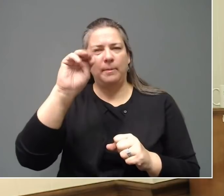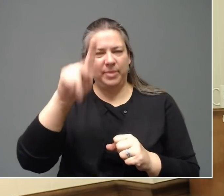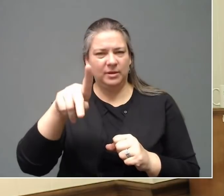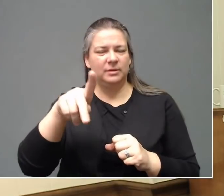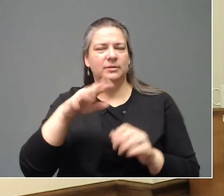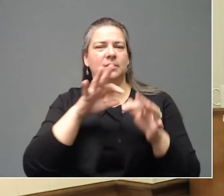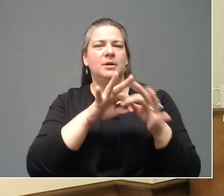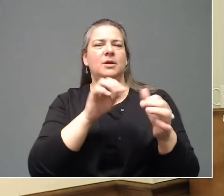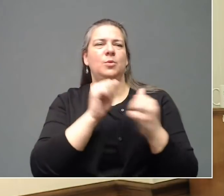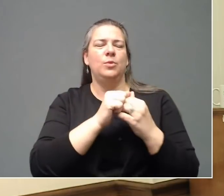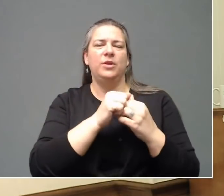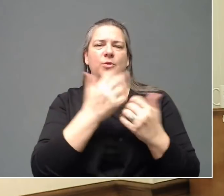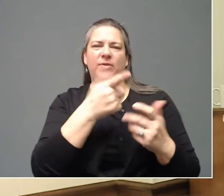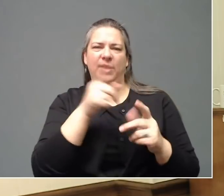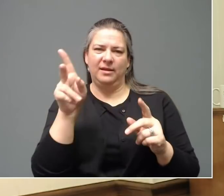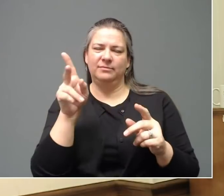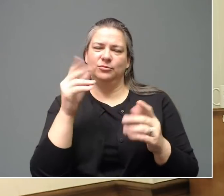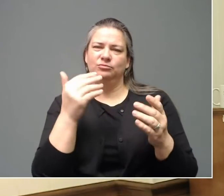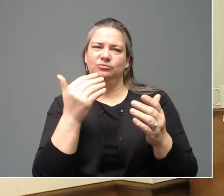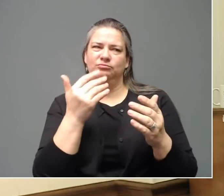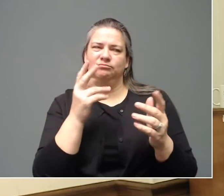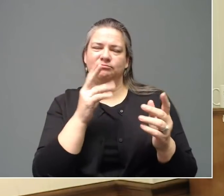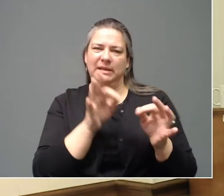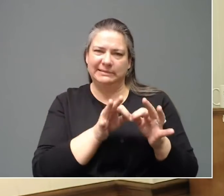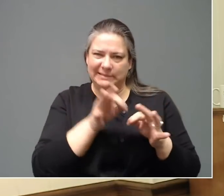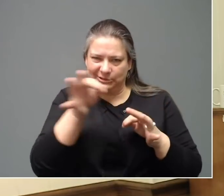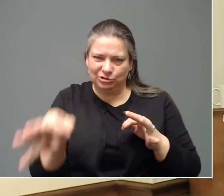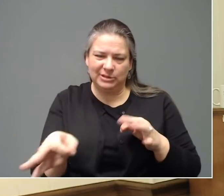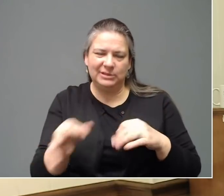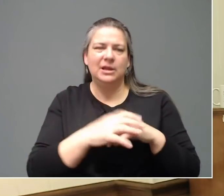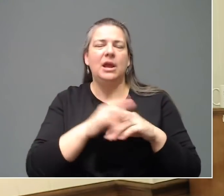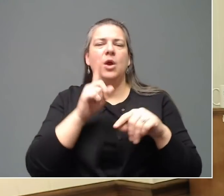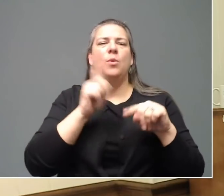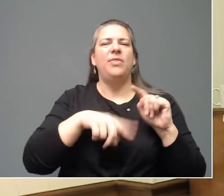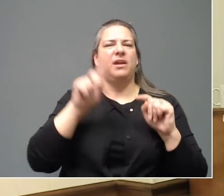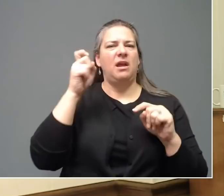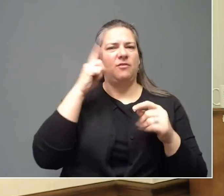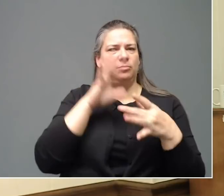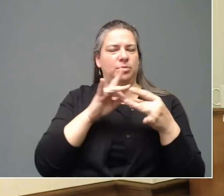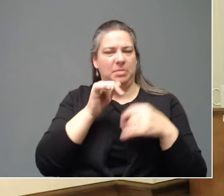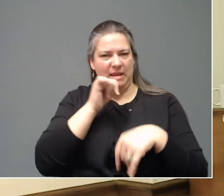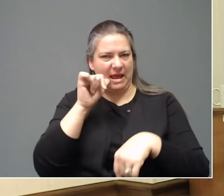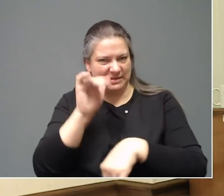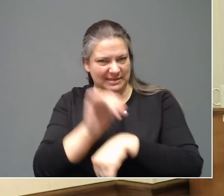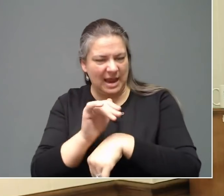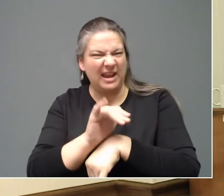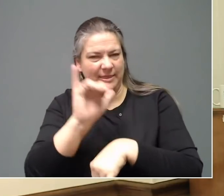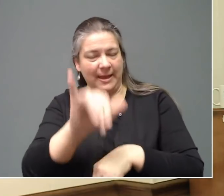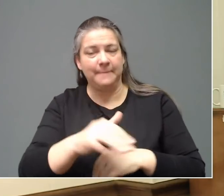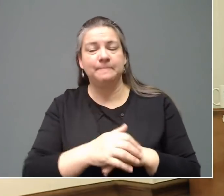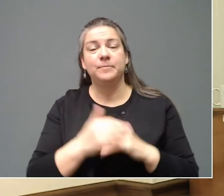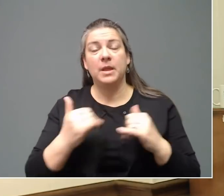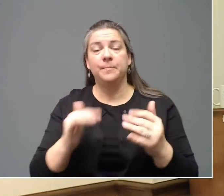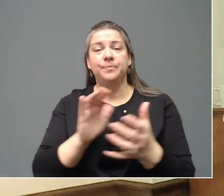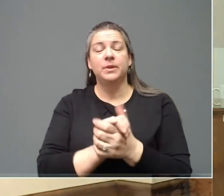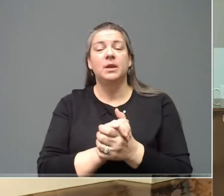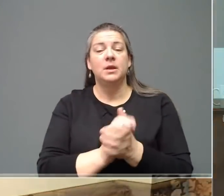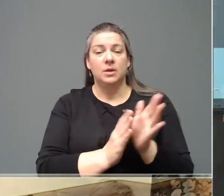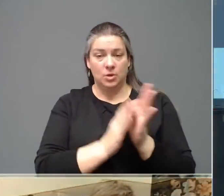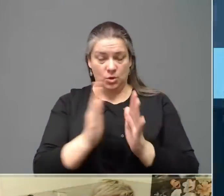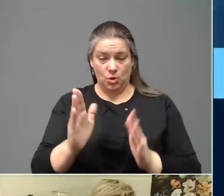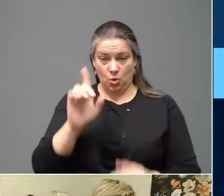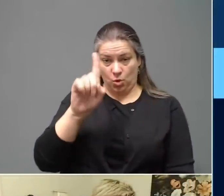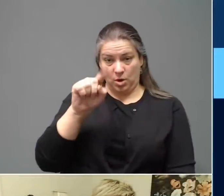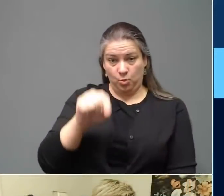that the governor introduced in his address last night. With regard to claims, of the almost 1.5